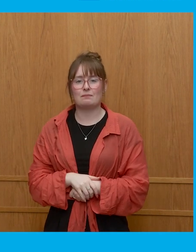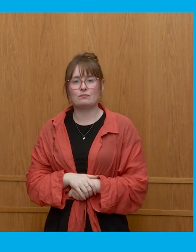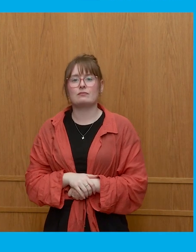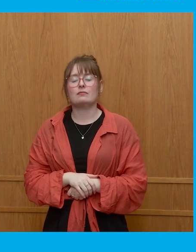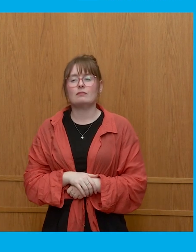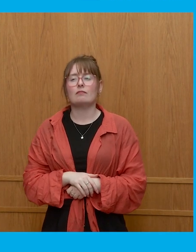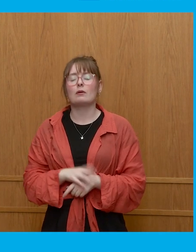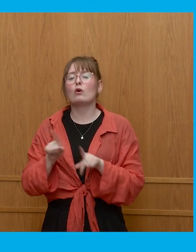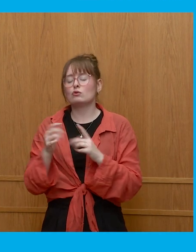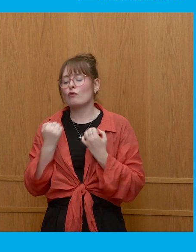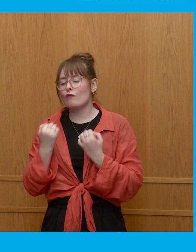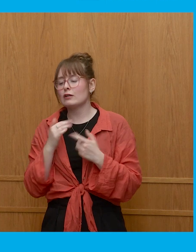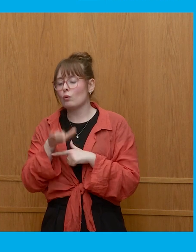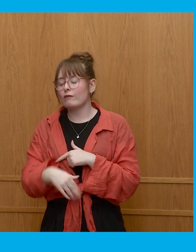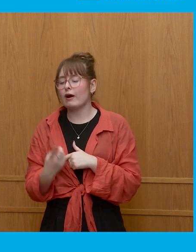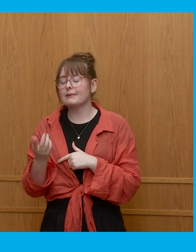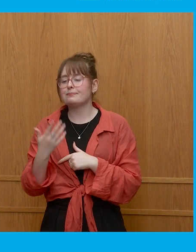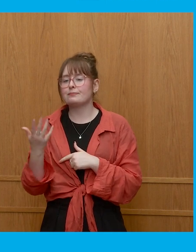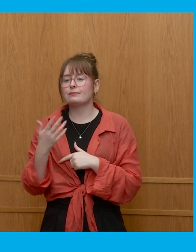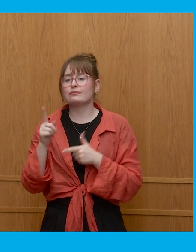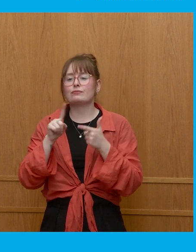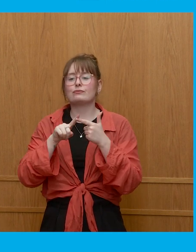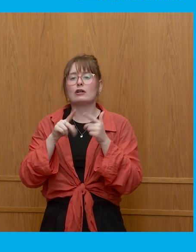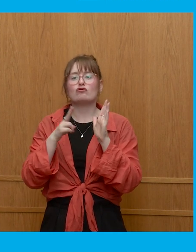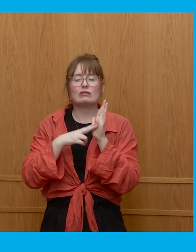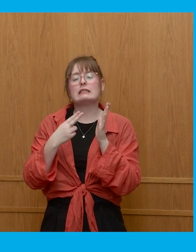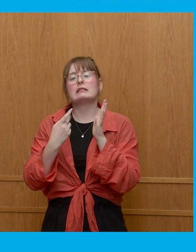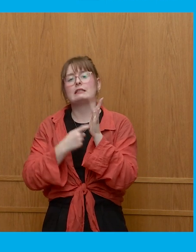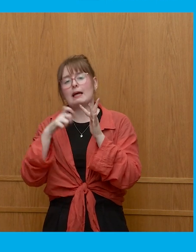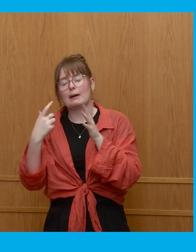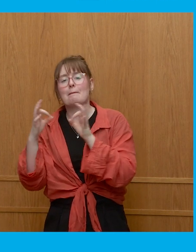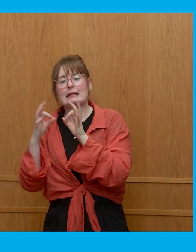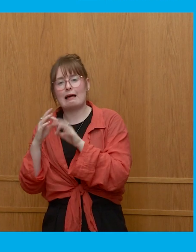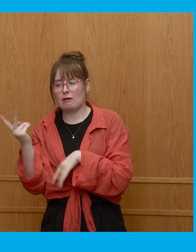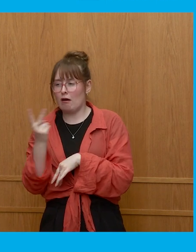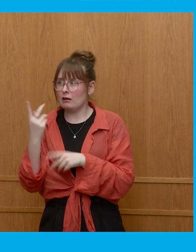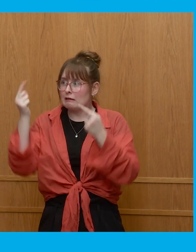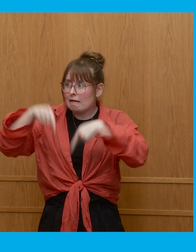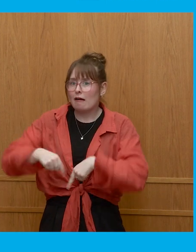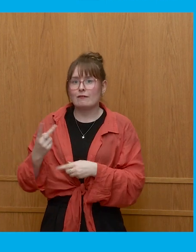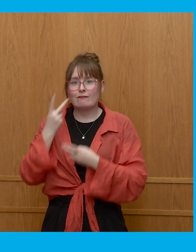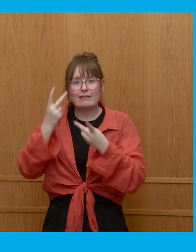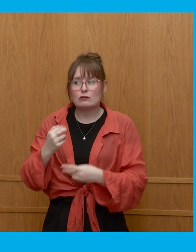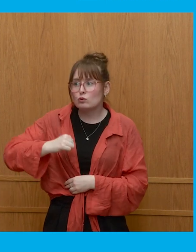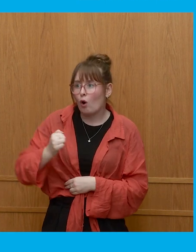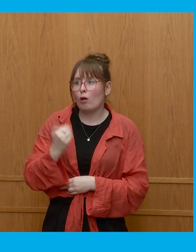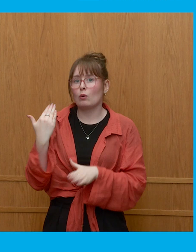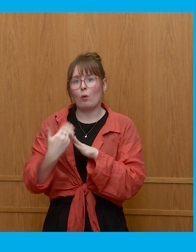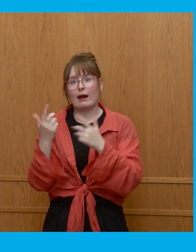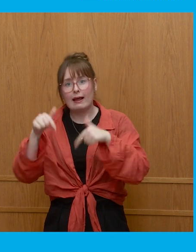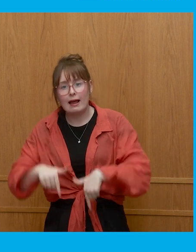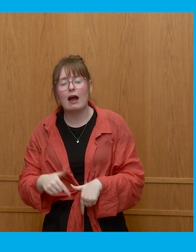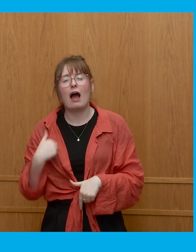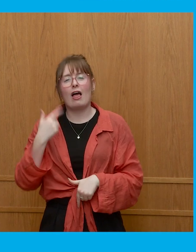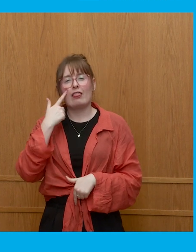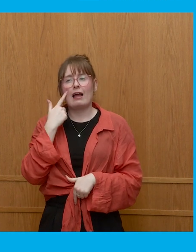and then on the reflection of the point of when Enrique and Benedetta doing this work here as well, coming to Scotland, and I think actually having